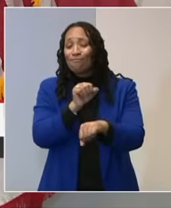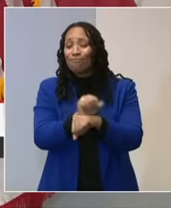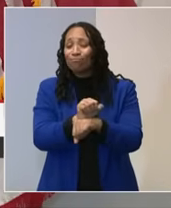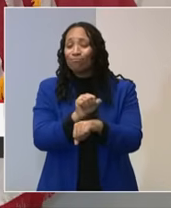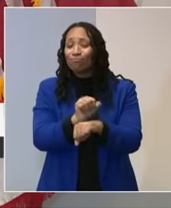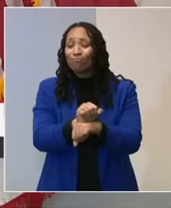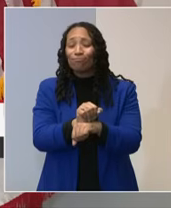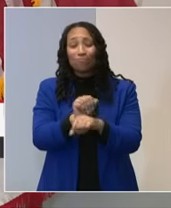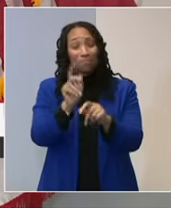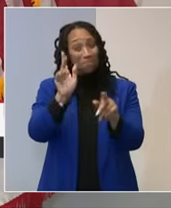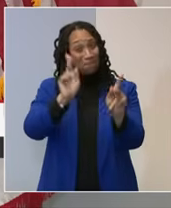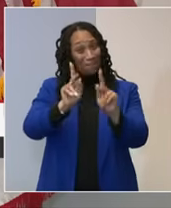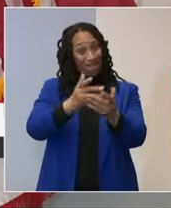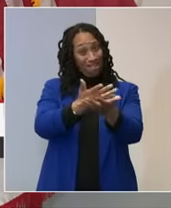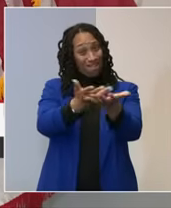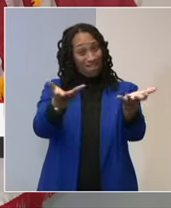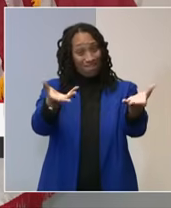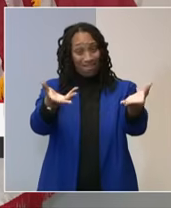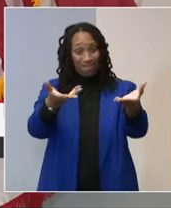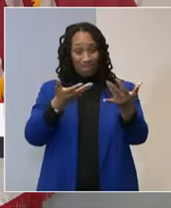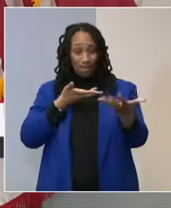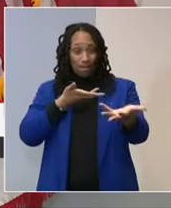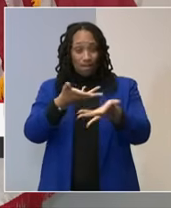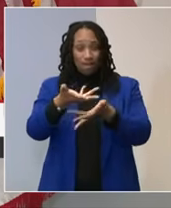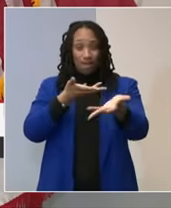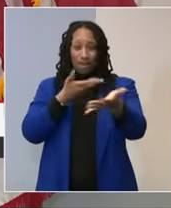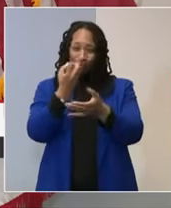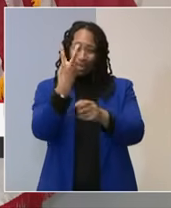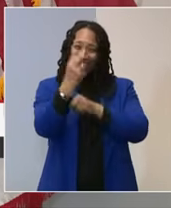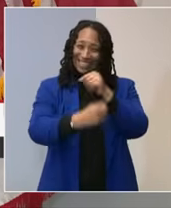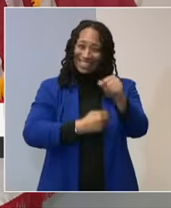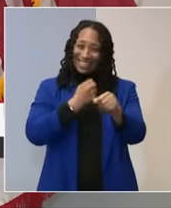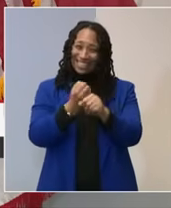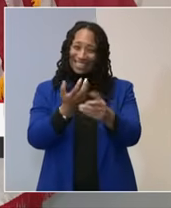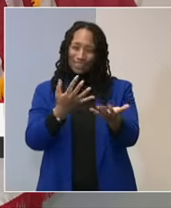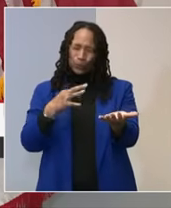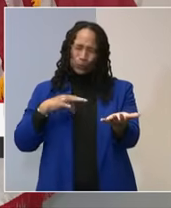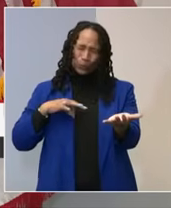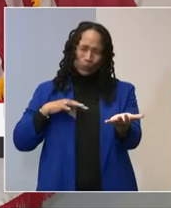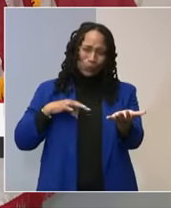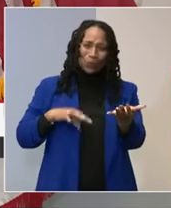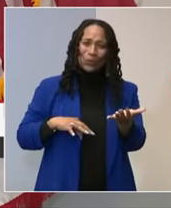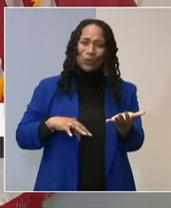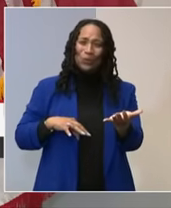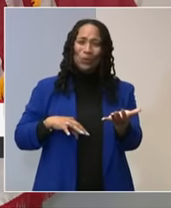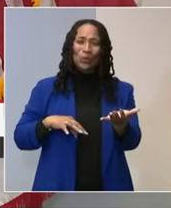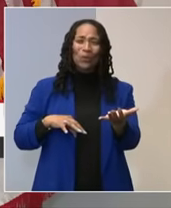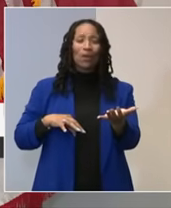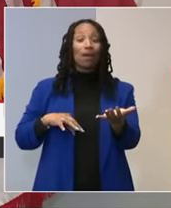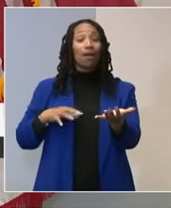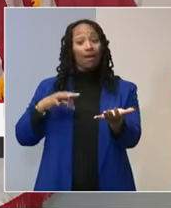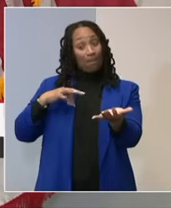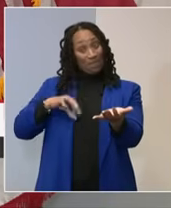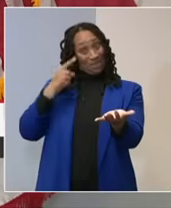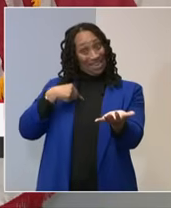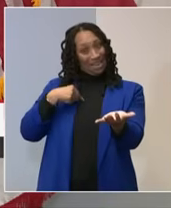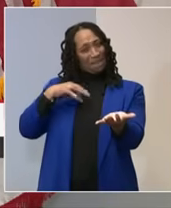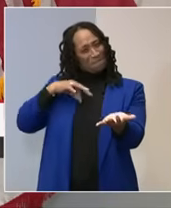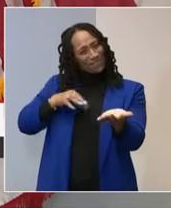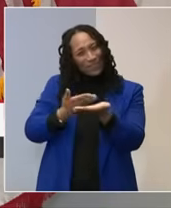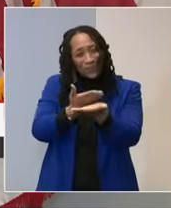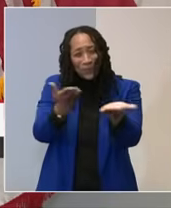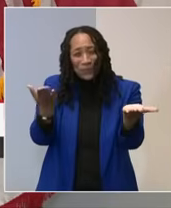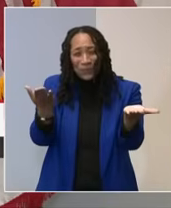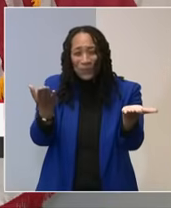and that's been good for us, but I think it's been good for the city to have some continuity and leadership across